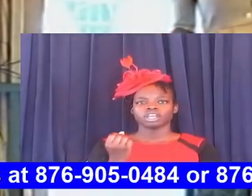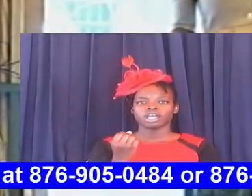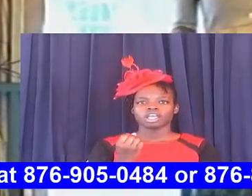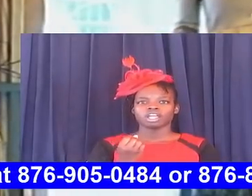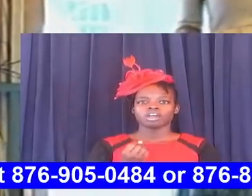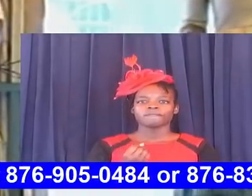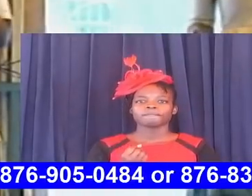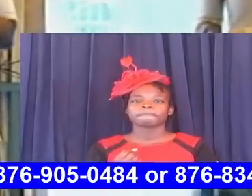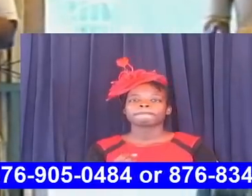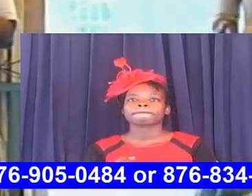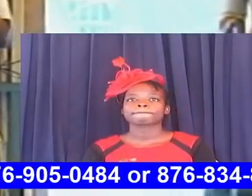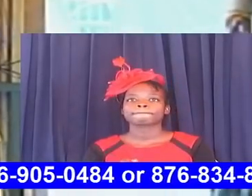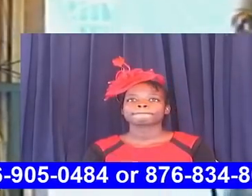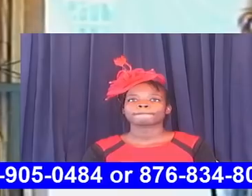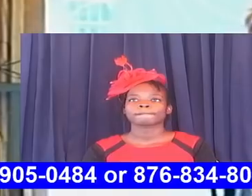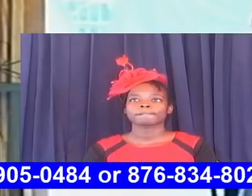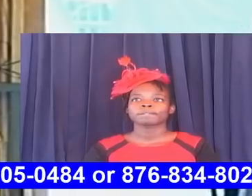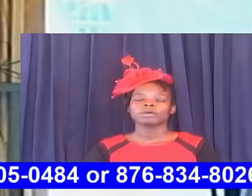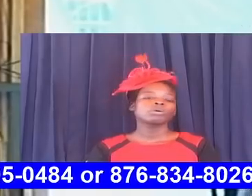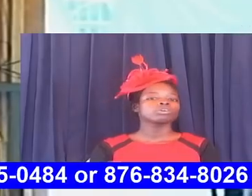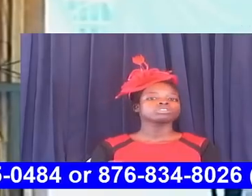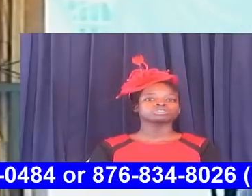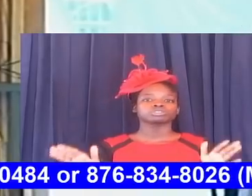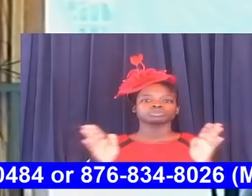We're going to unite in prayer.